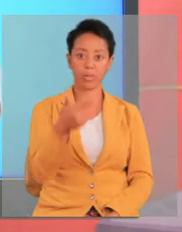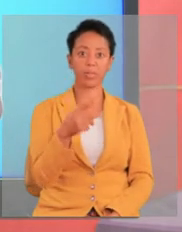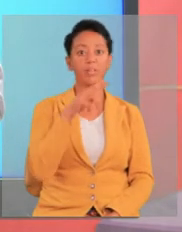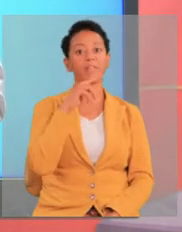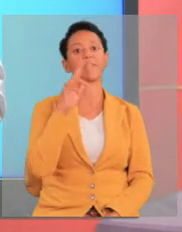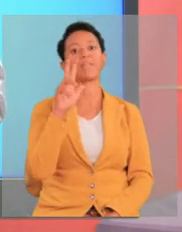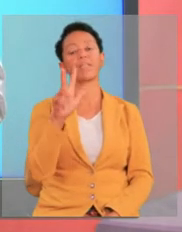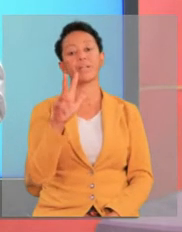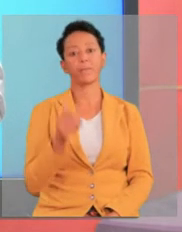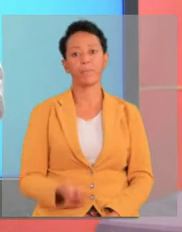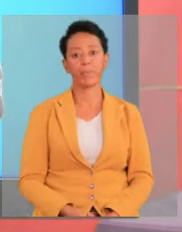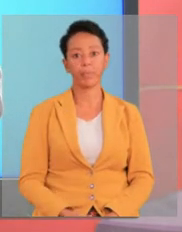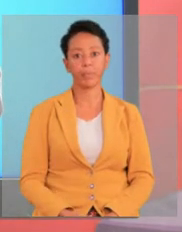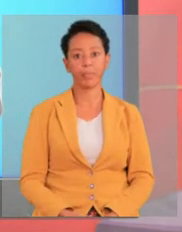V3